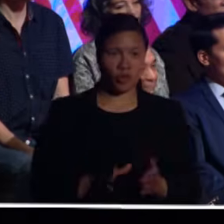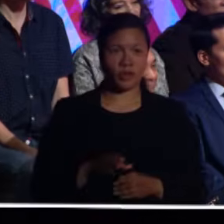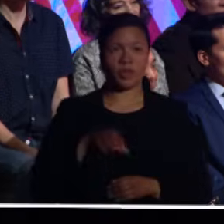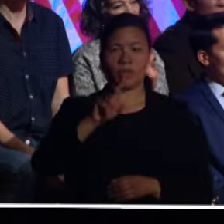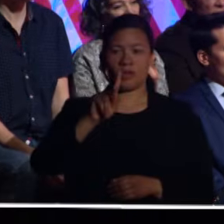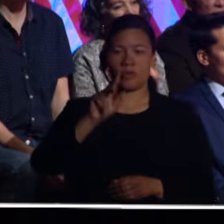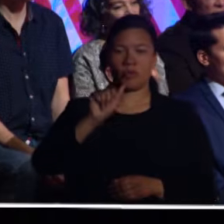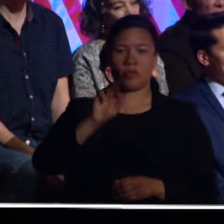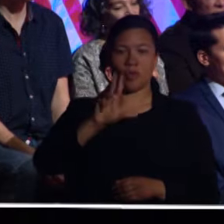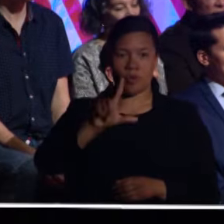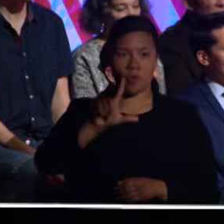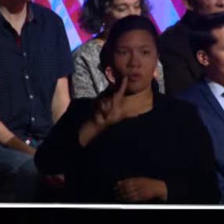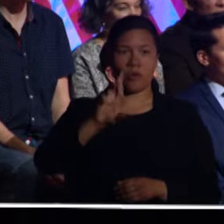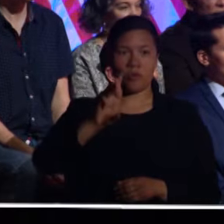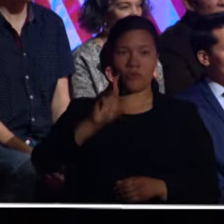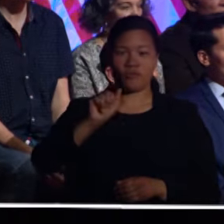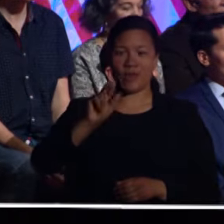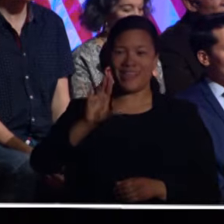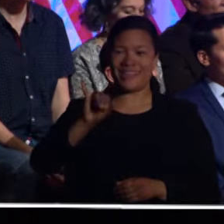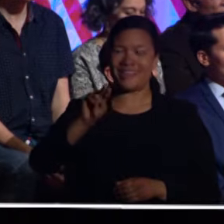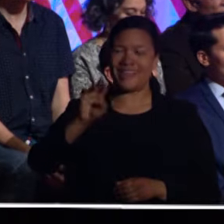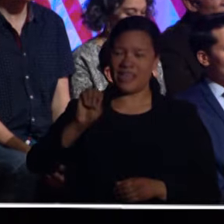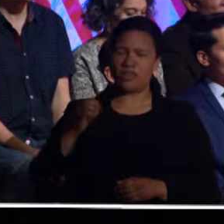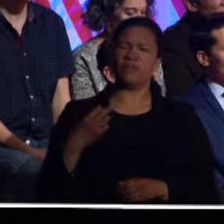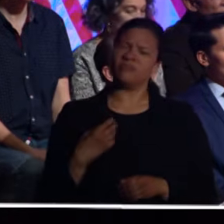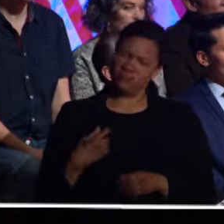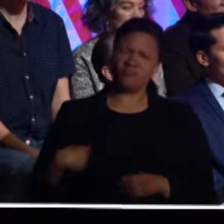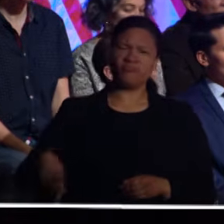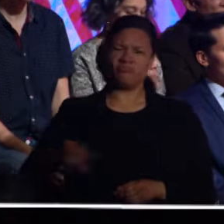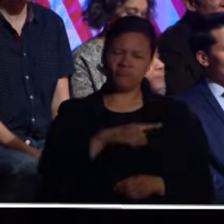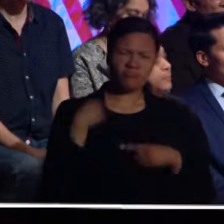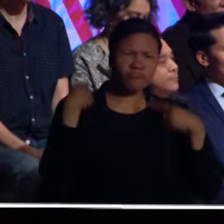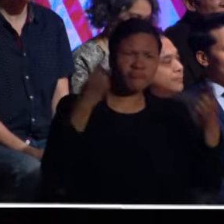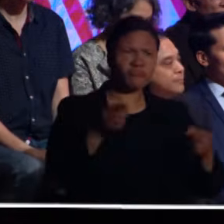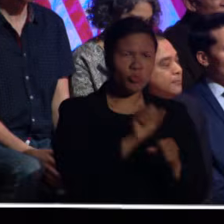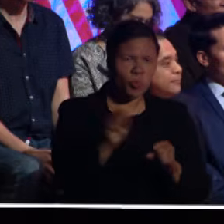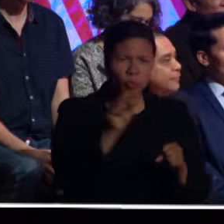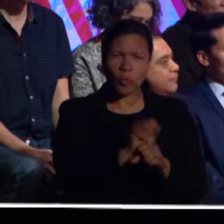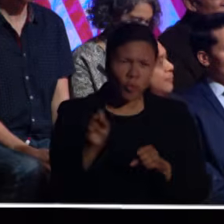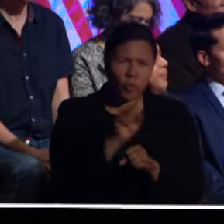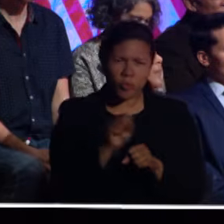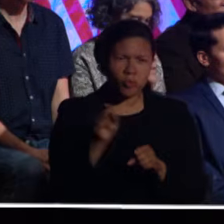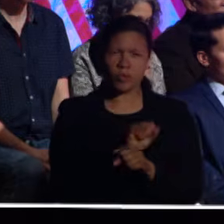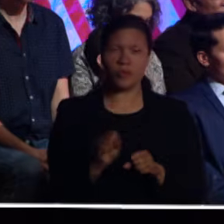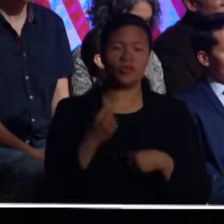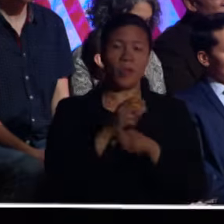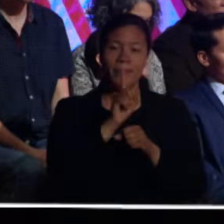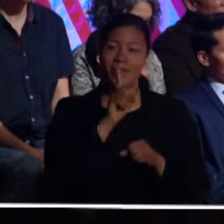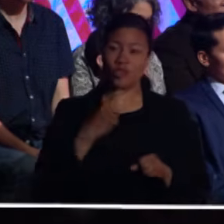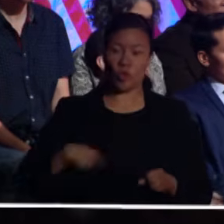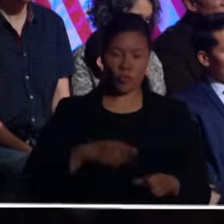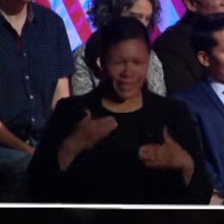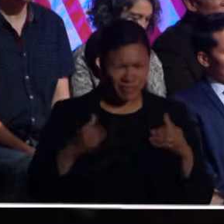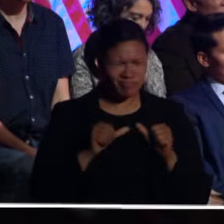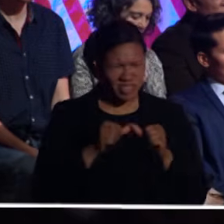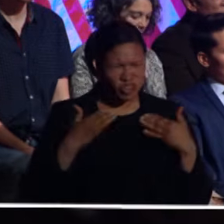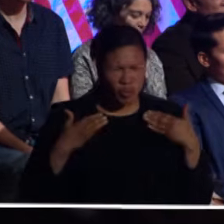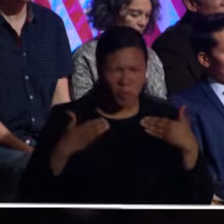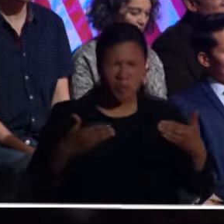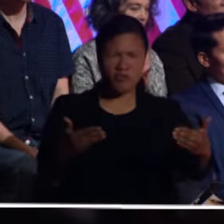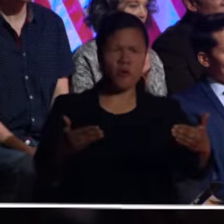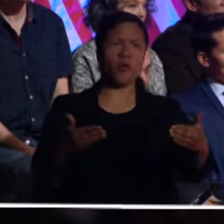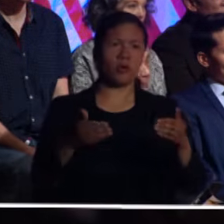I have been working together to keep the District of Columbia moving forward in this challenging